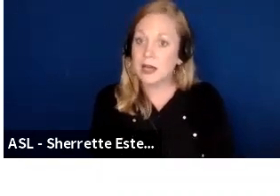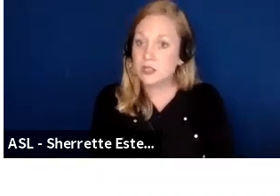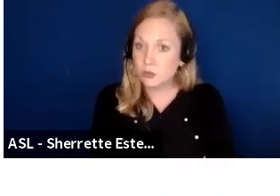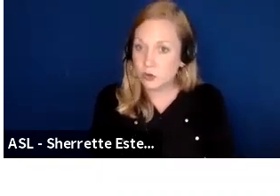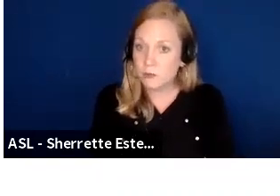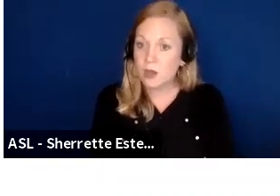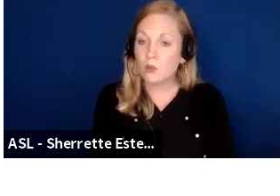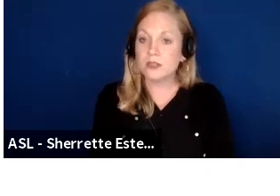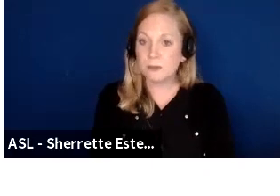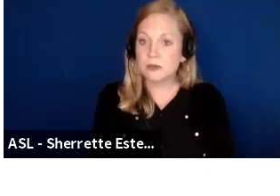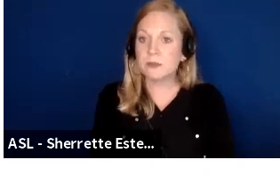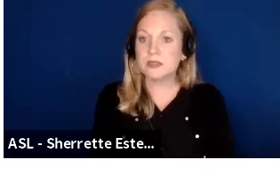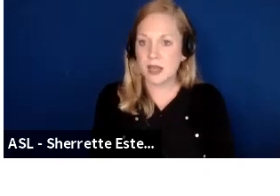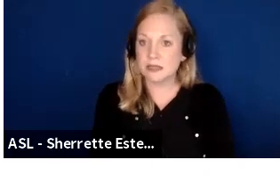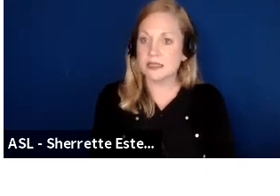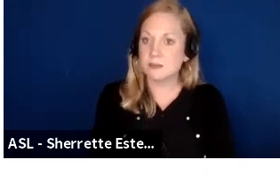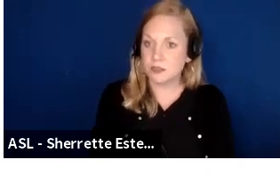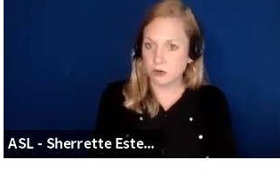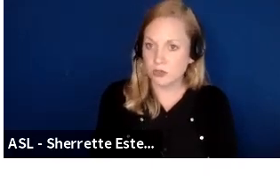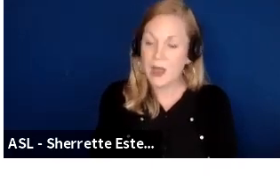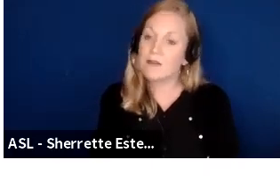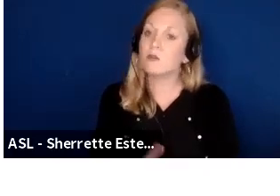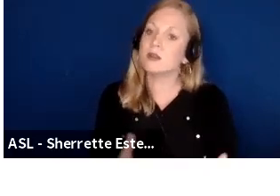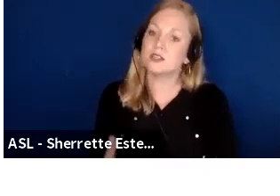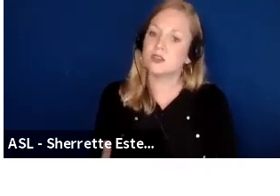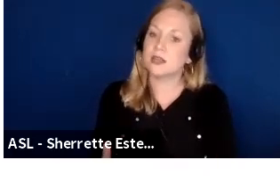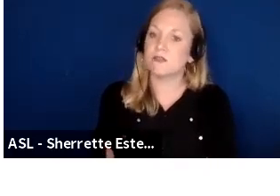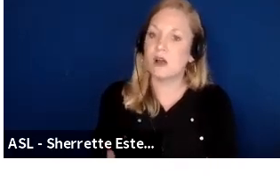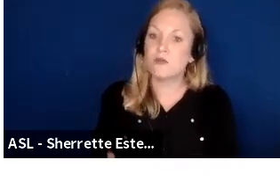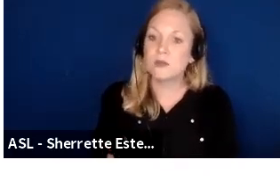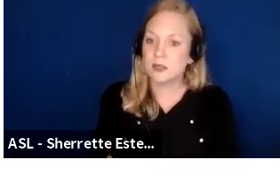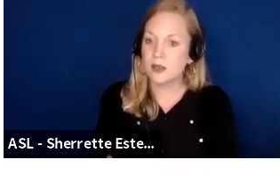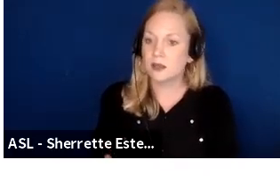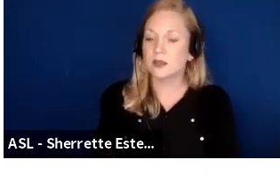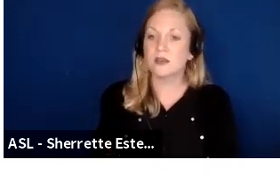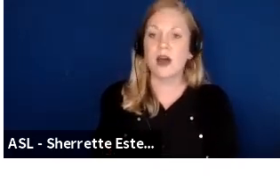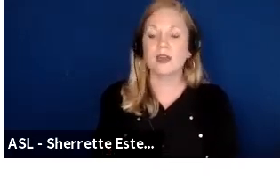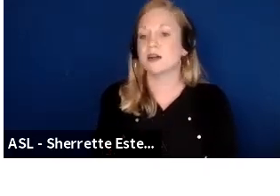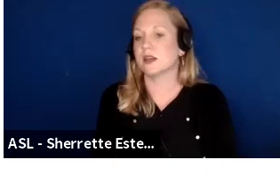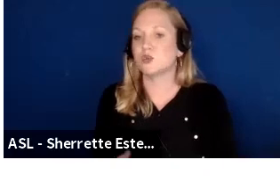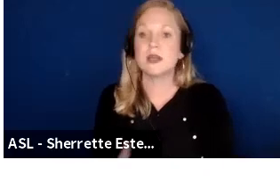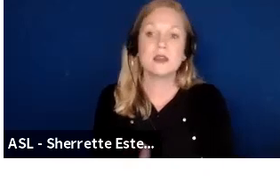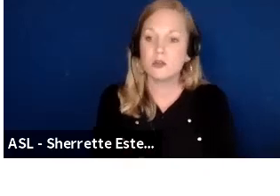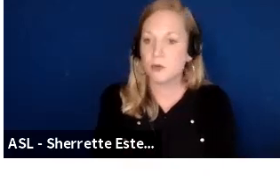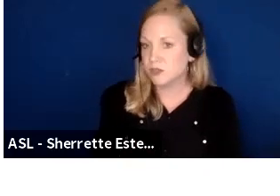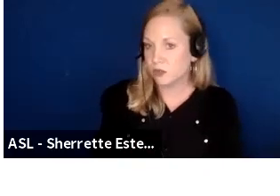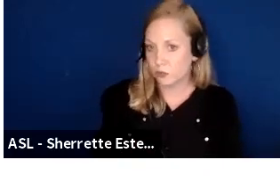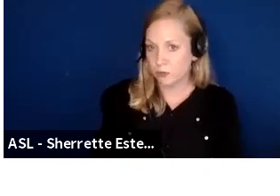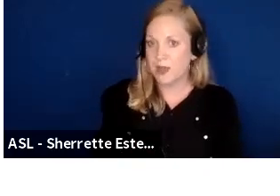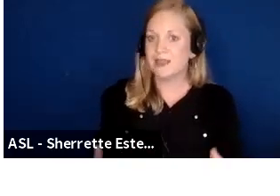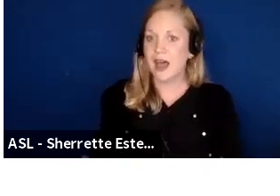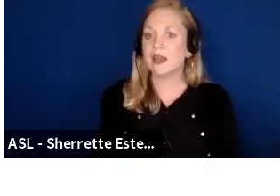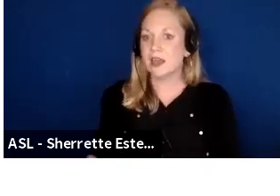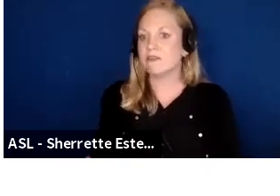a classroom will typically be designed in a semicircle. So everyone essentially has a front row seat and can give eye contact to any other person in the